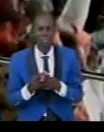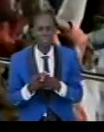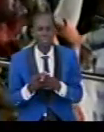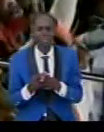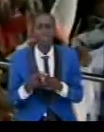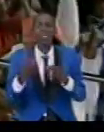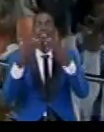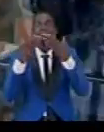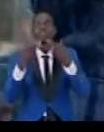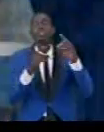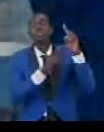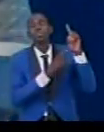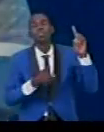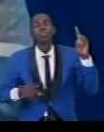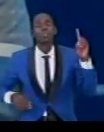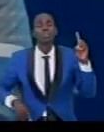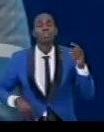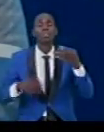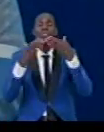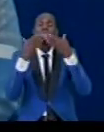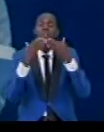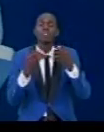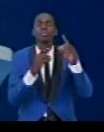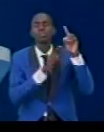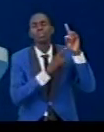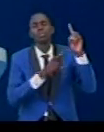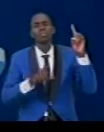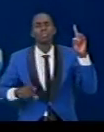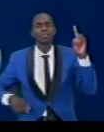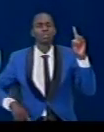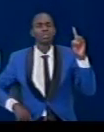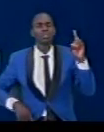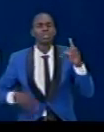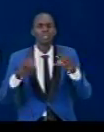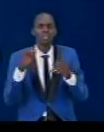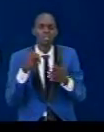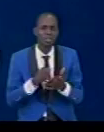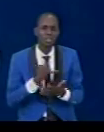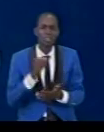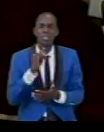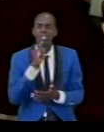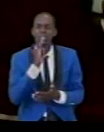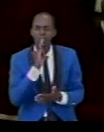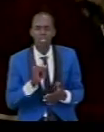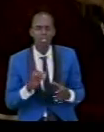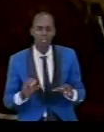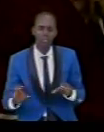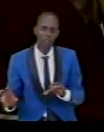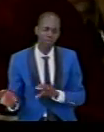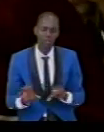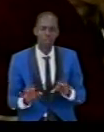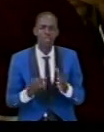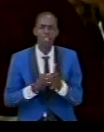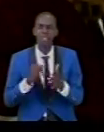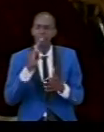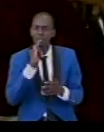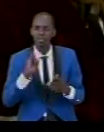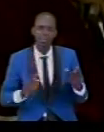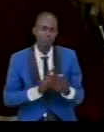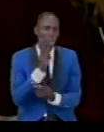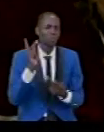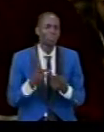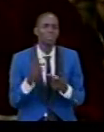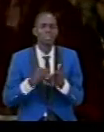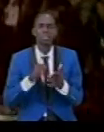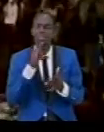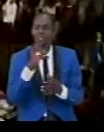Thank you, Lord. Thank you, Lord. It is done. In